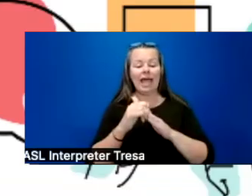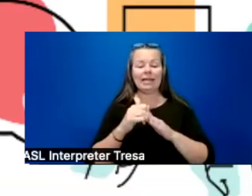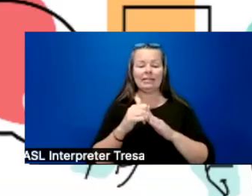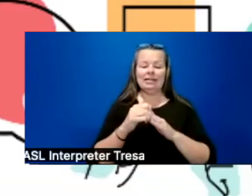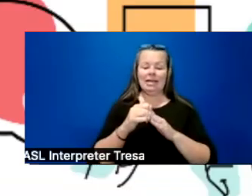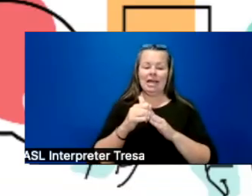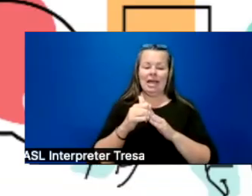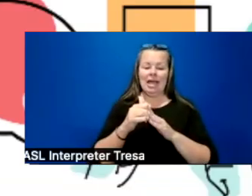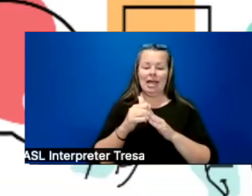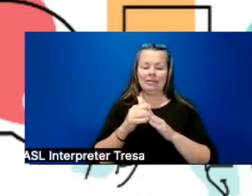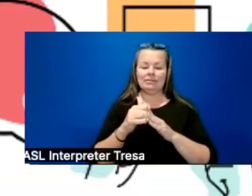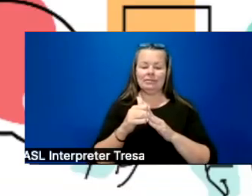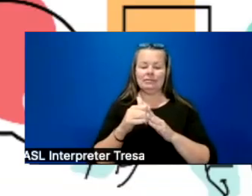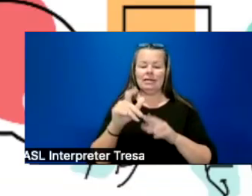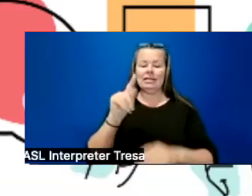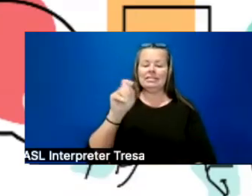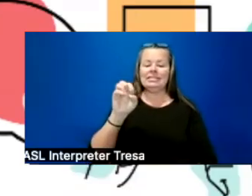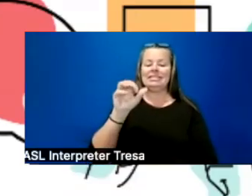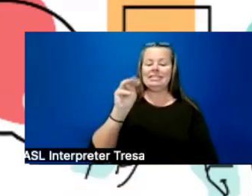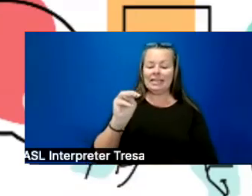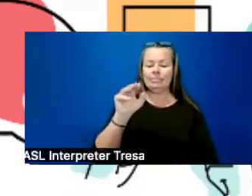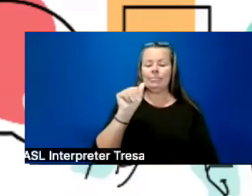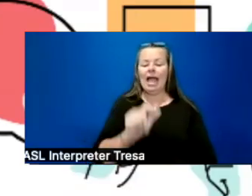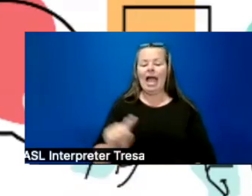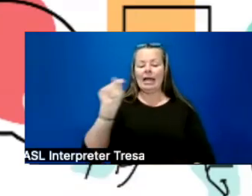team@a11yTalks.com. And for those who are part of the